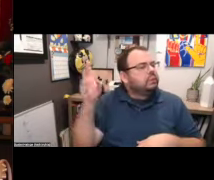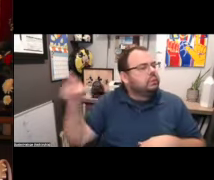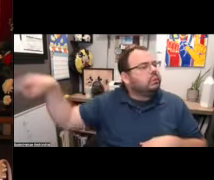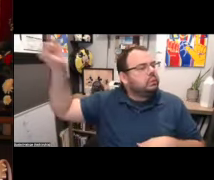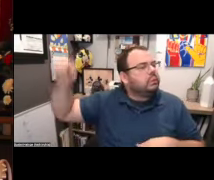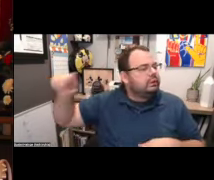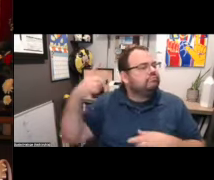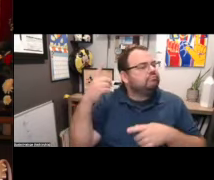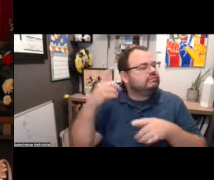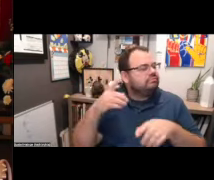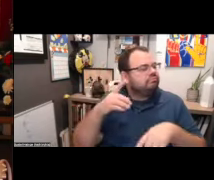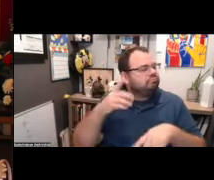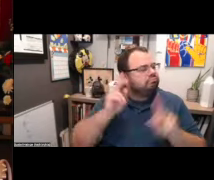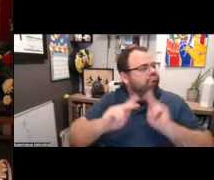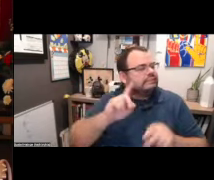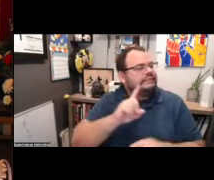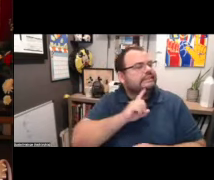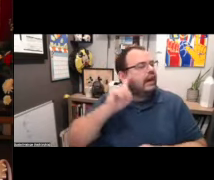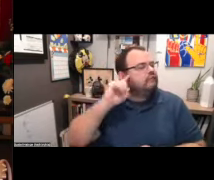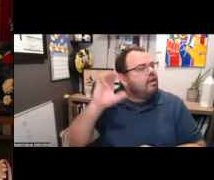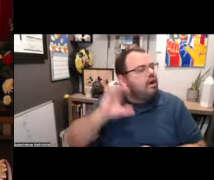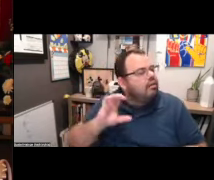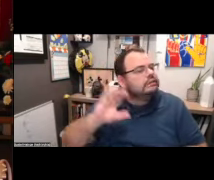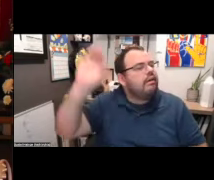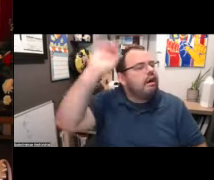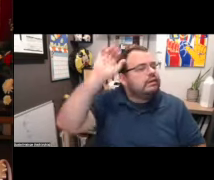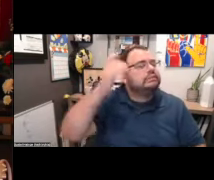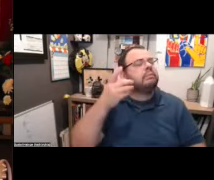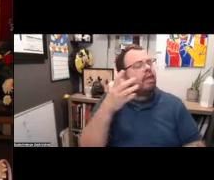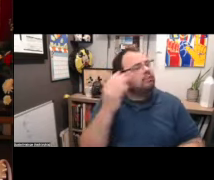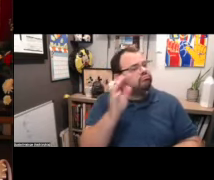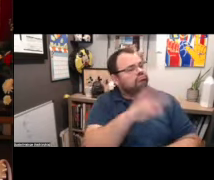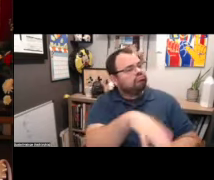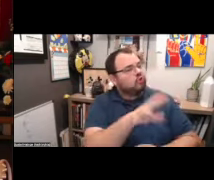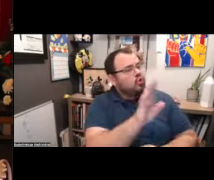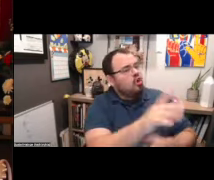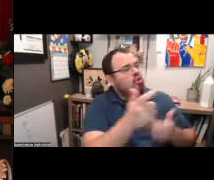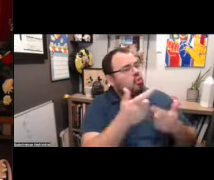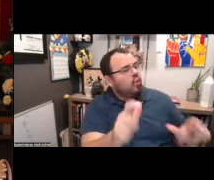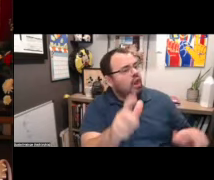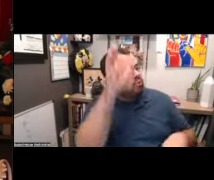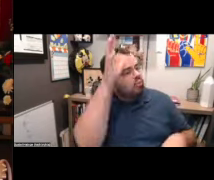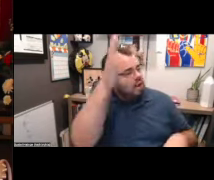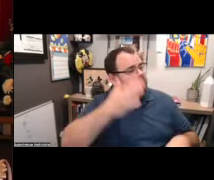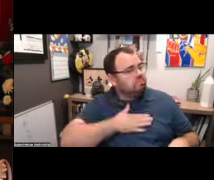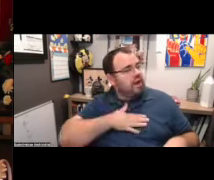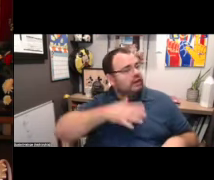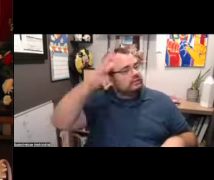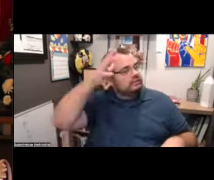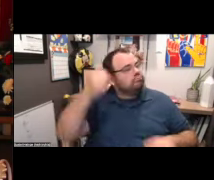family. And I did have a few people in the family, cousins, that were deaf,